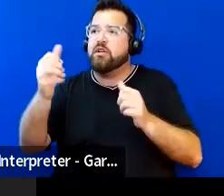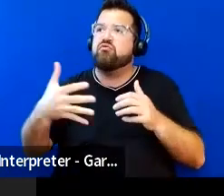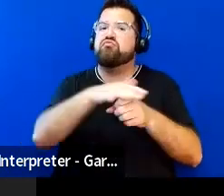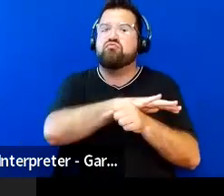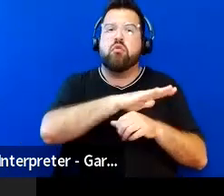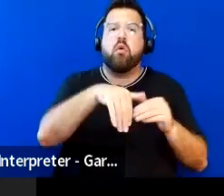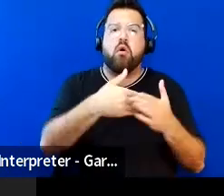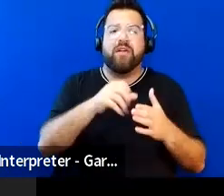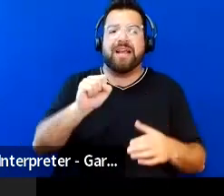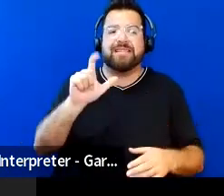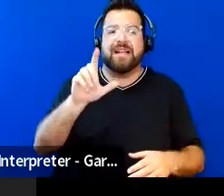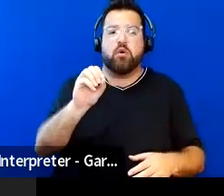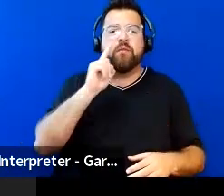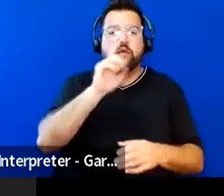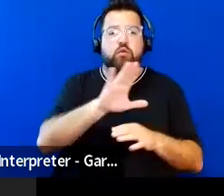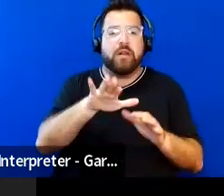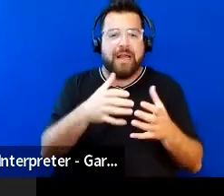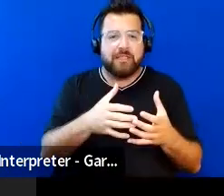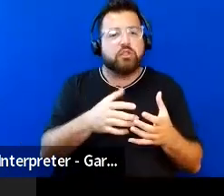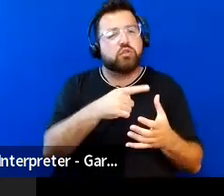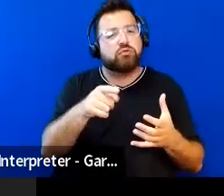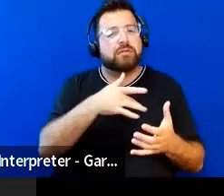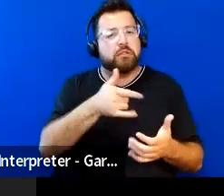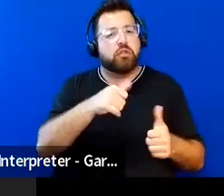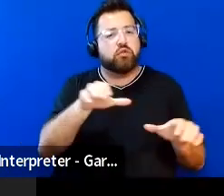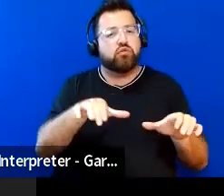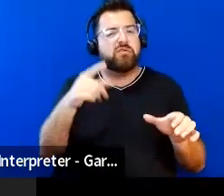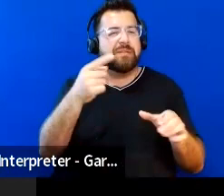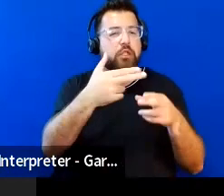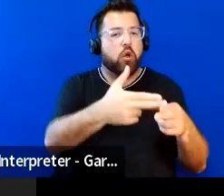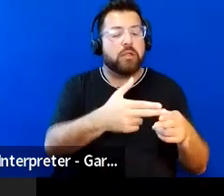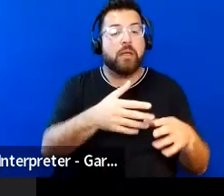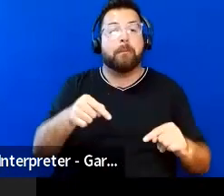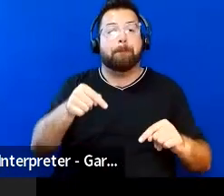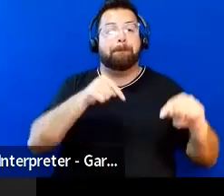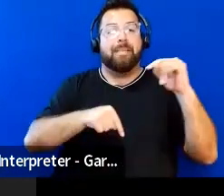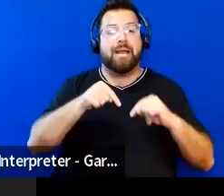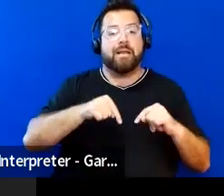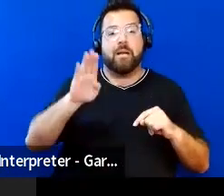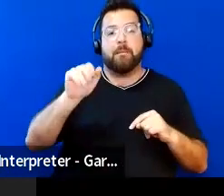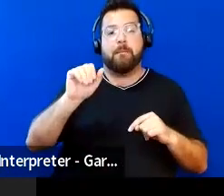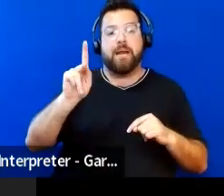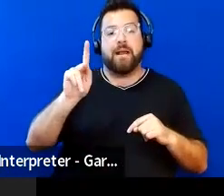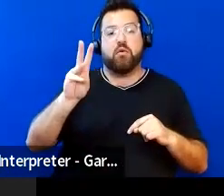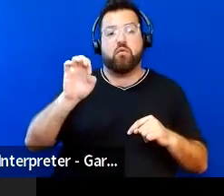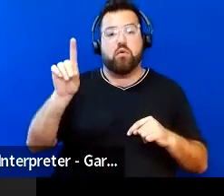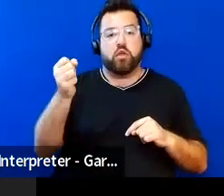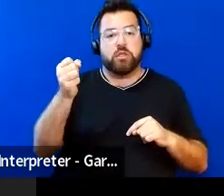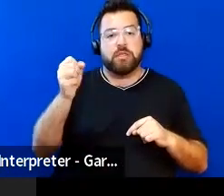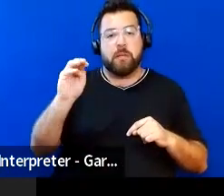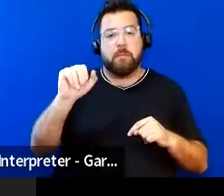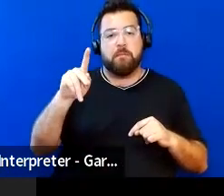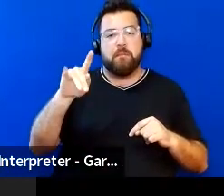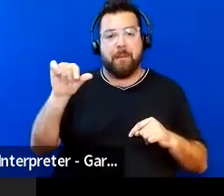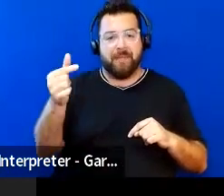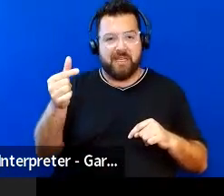course, you want to do something called backwards mapping, or backward course design. And so what you want